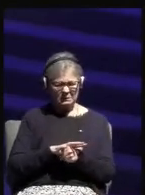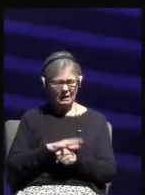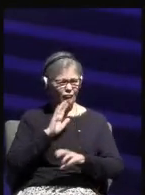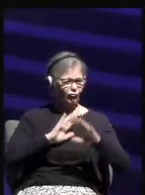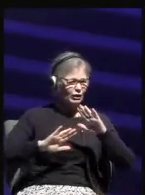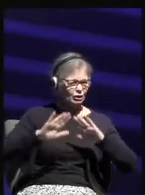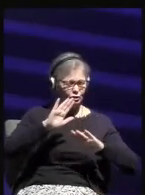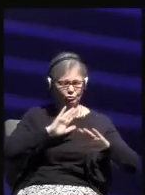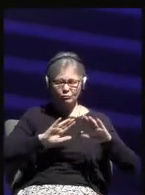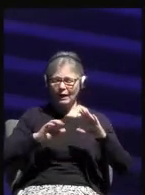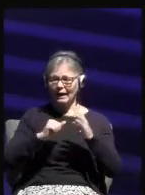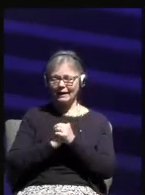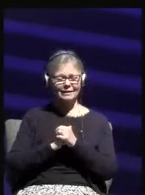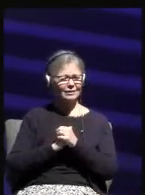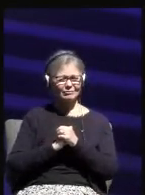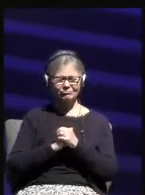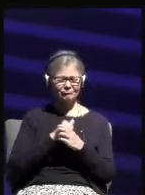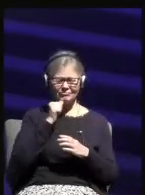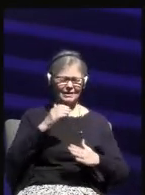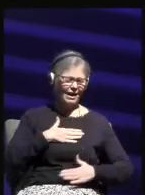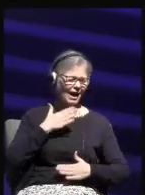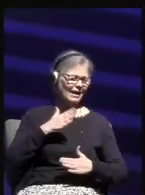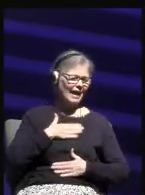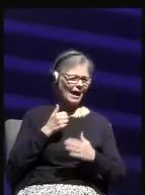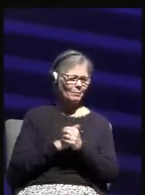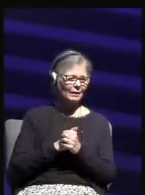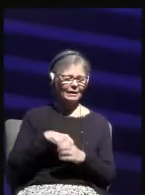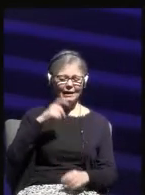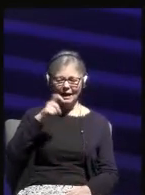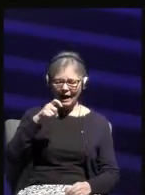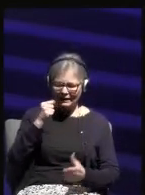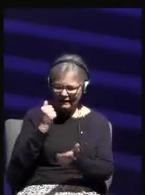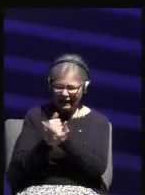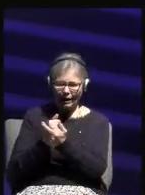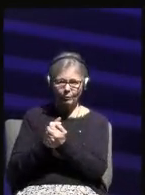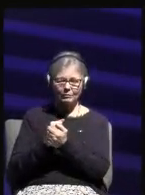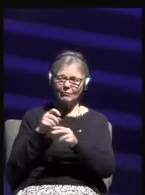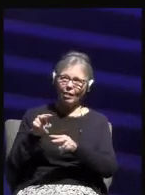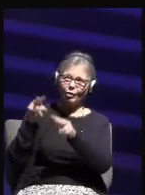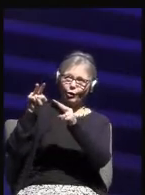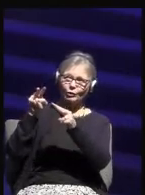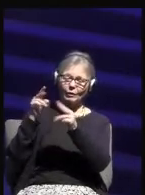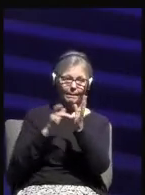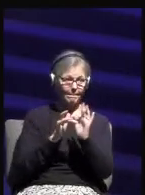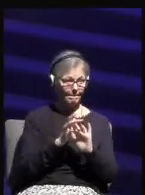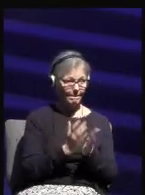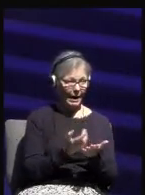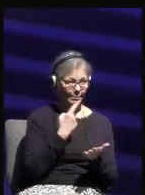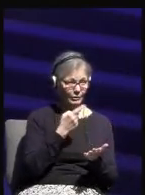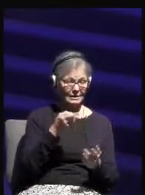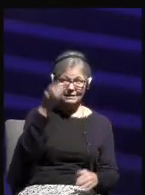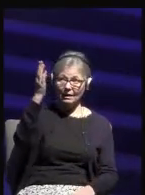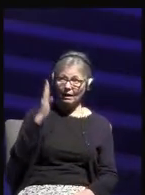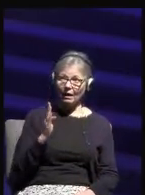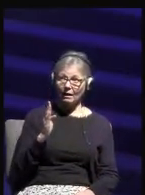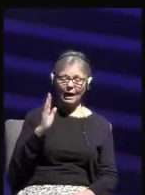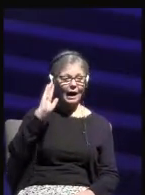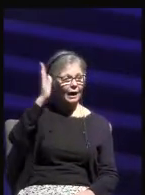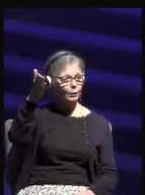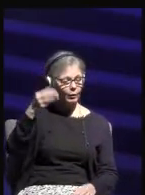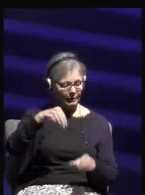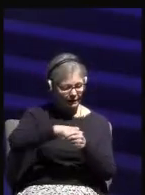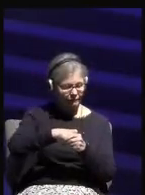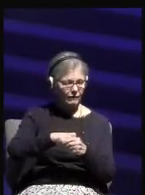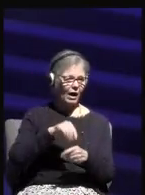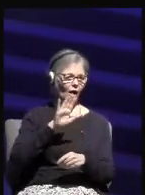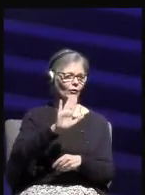frustrated on every side and not have any kind of relief in my life. The Bible tells us that God wants to be